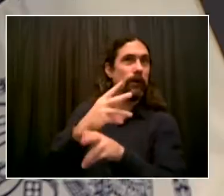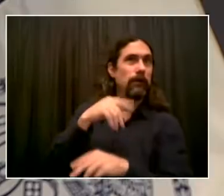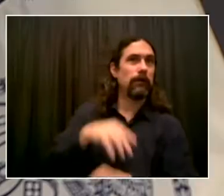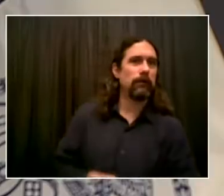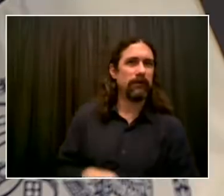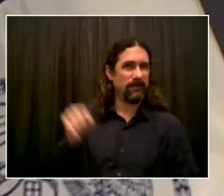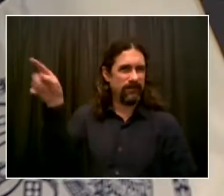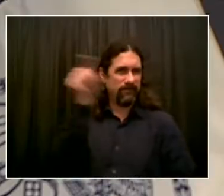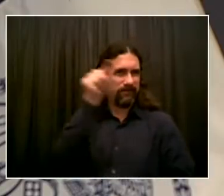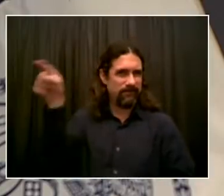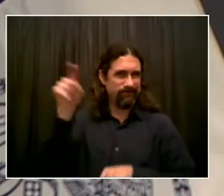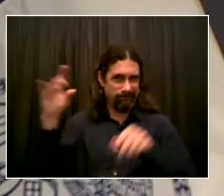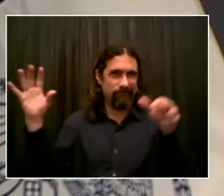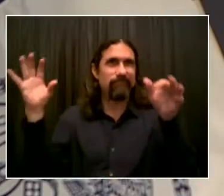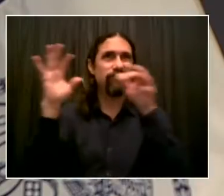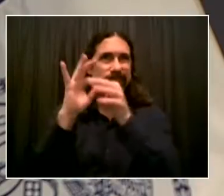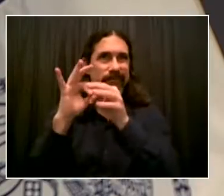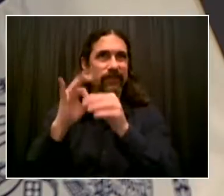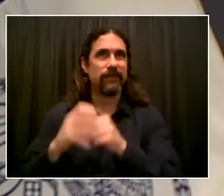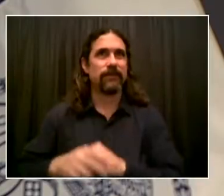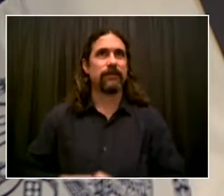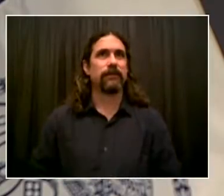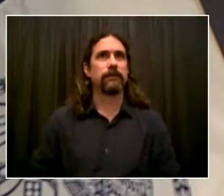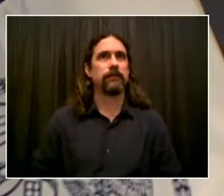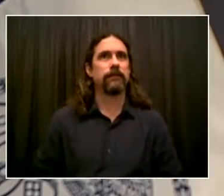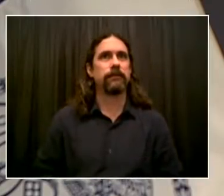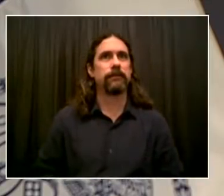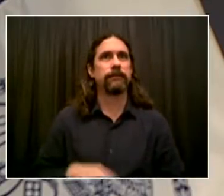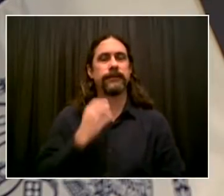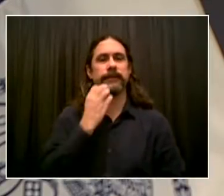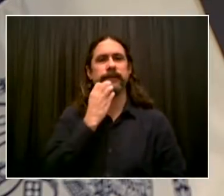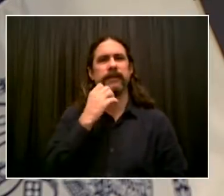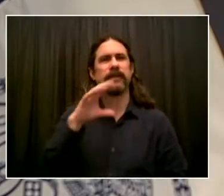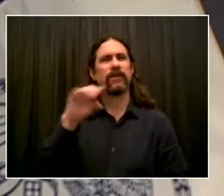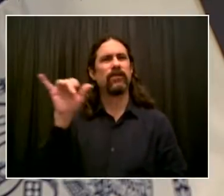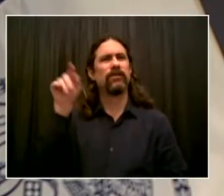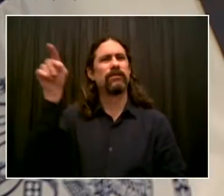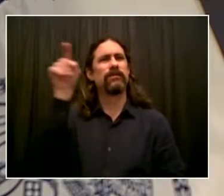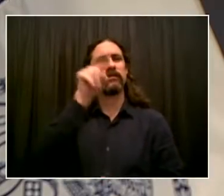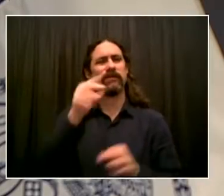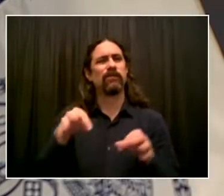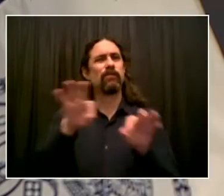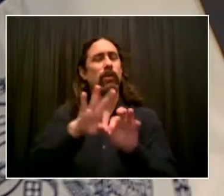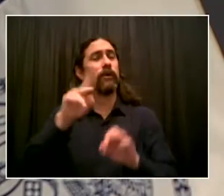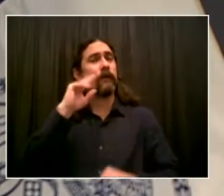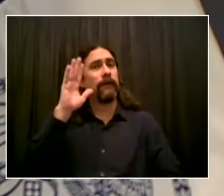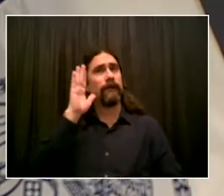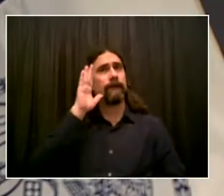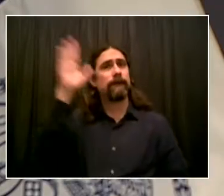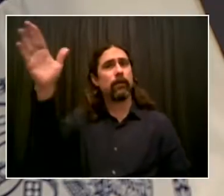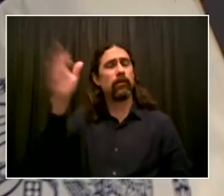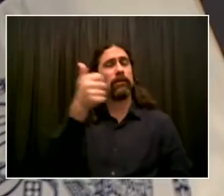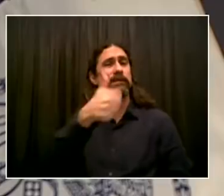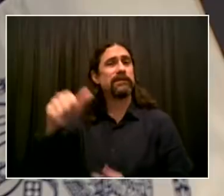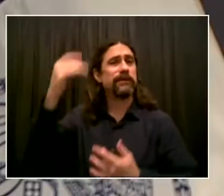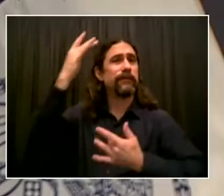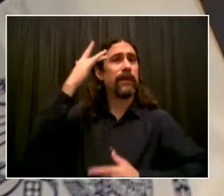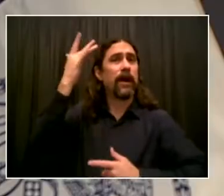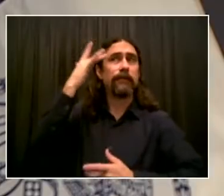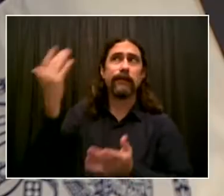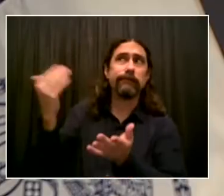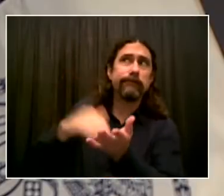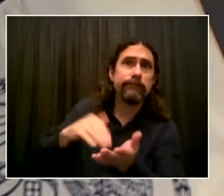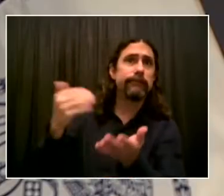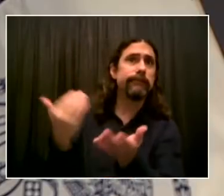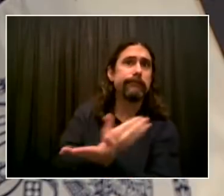for how to handle different healthcare challenges. It means being proactive in addressing healthcare needs at the community level. All of these things